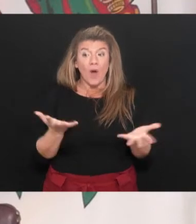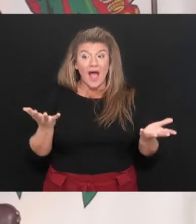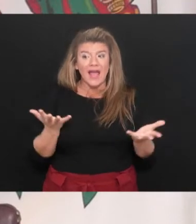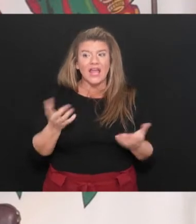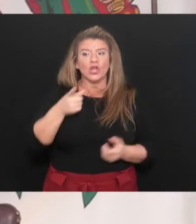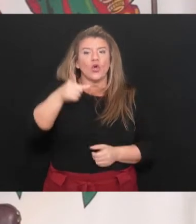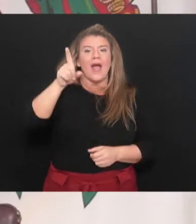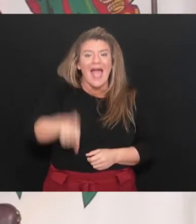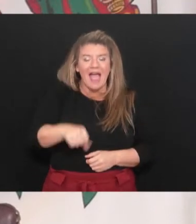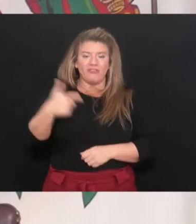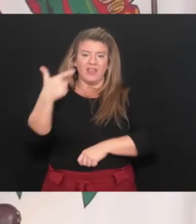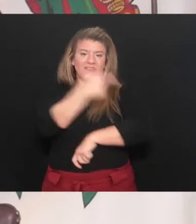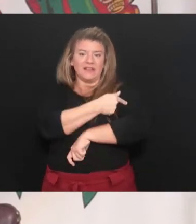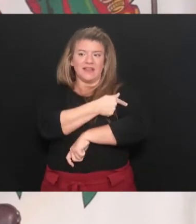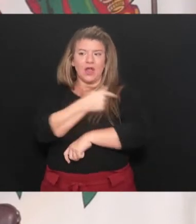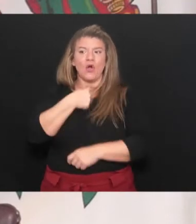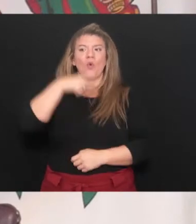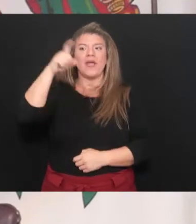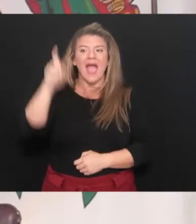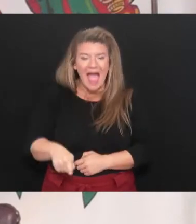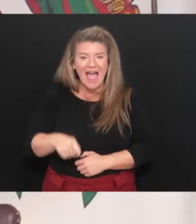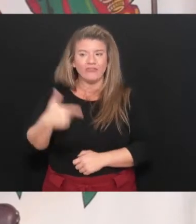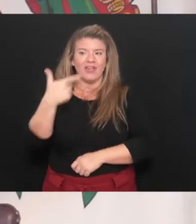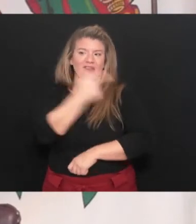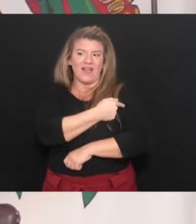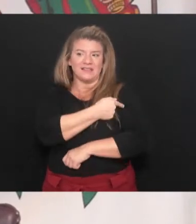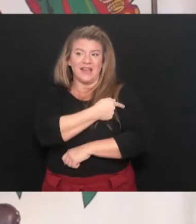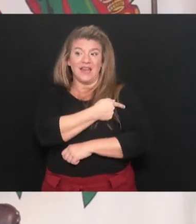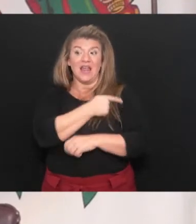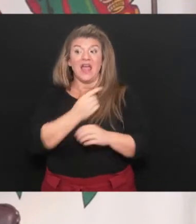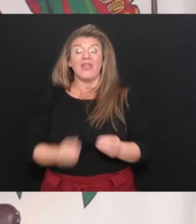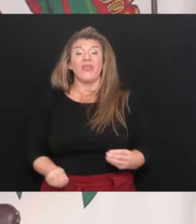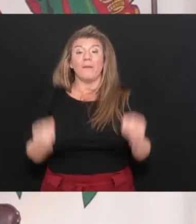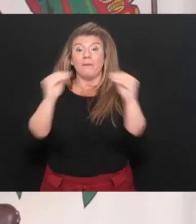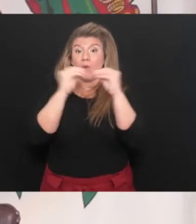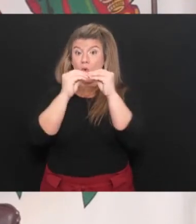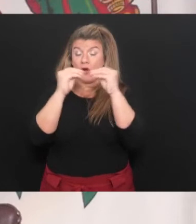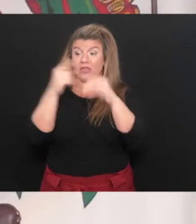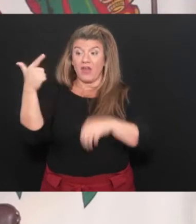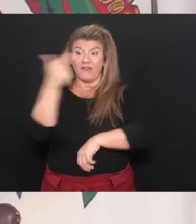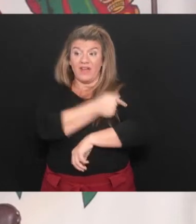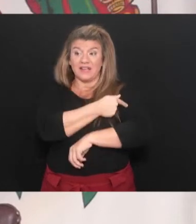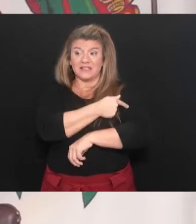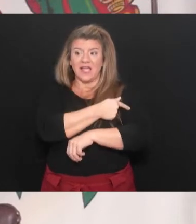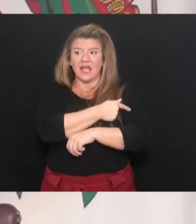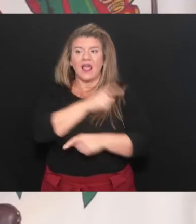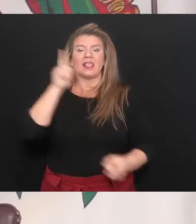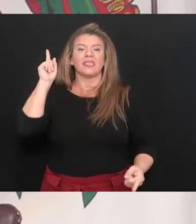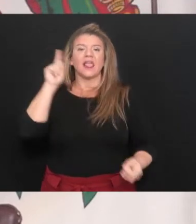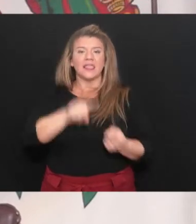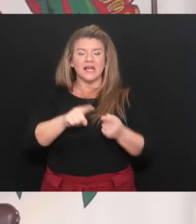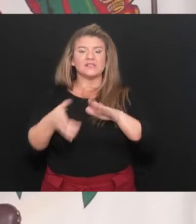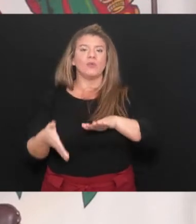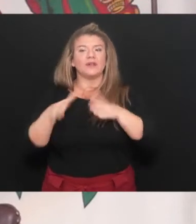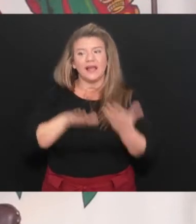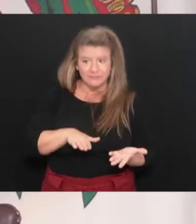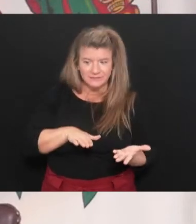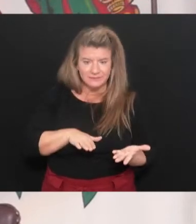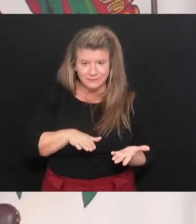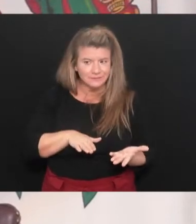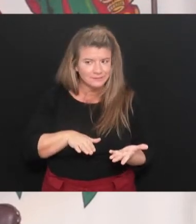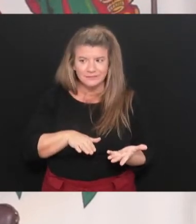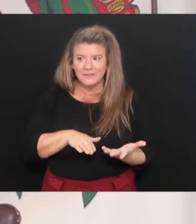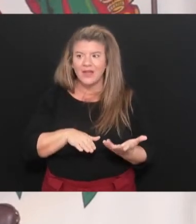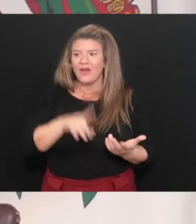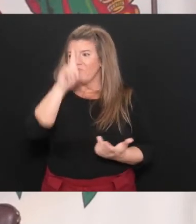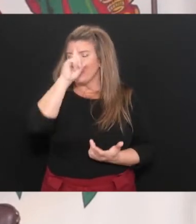vaccinated. We have got to get vaccinated. The more that are vaccinated, the less that will die, for absolutely